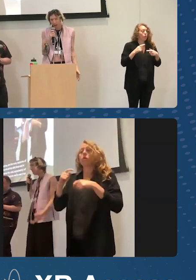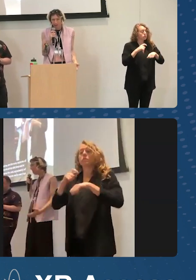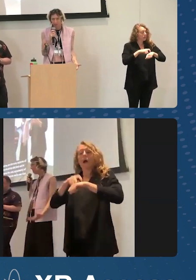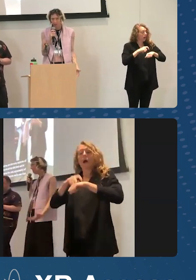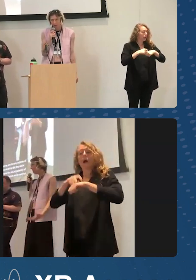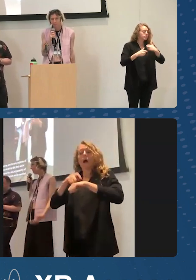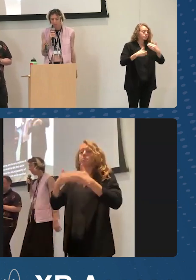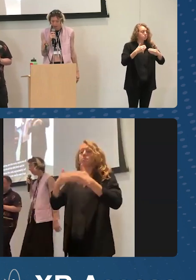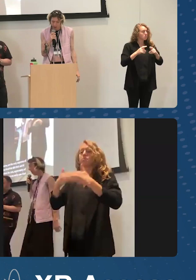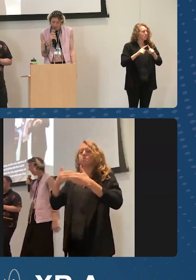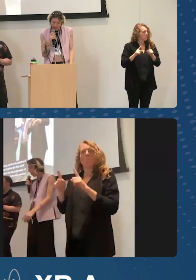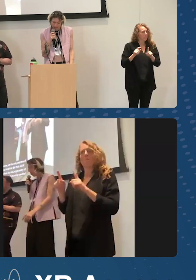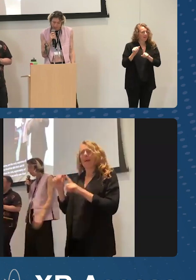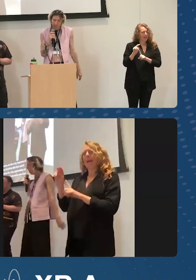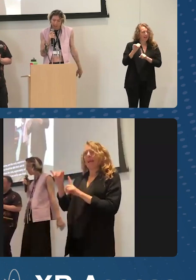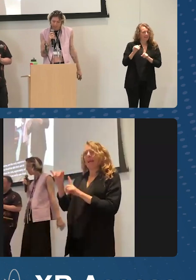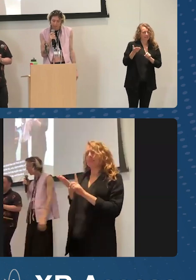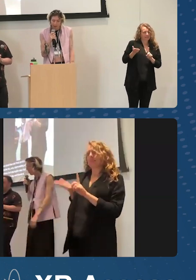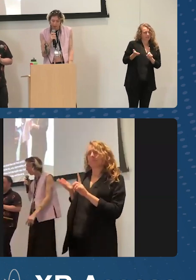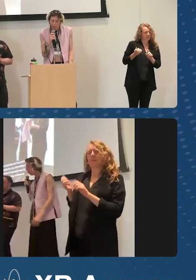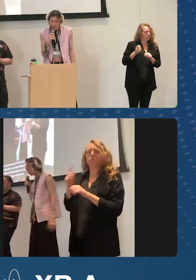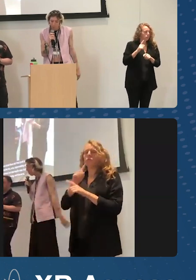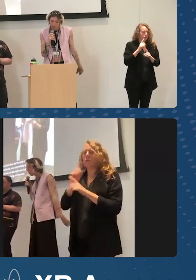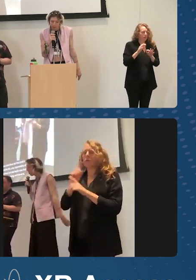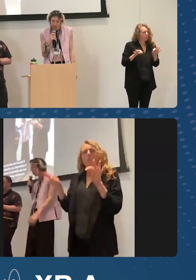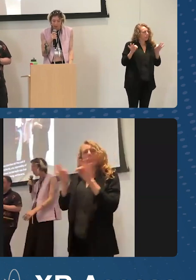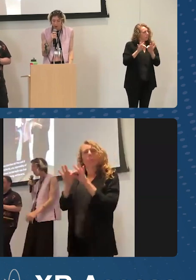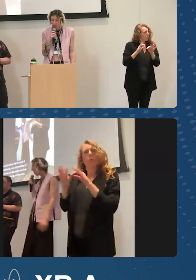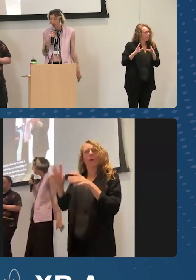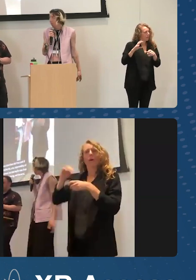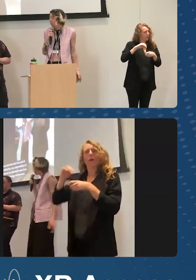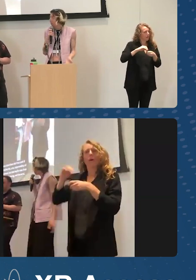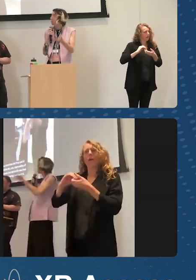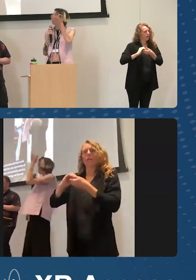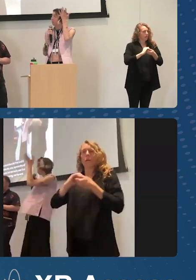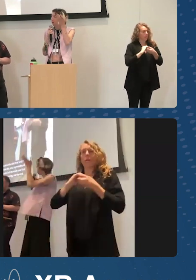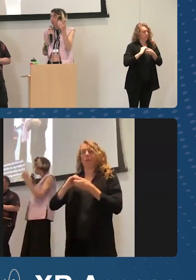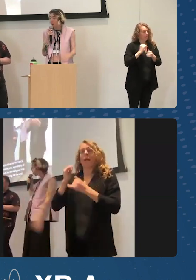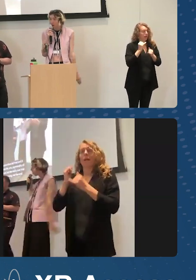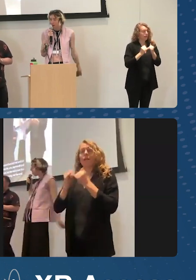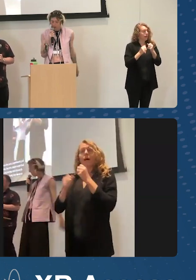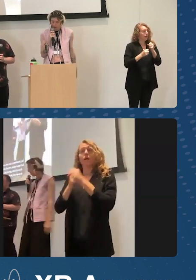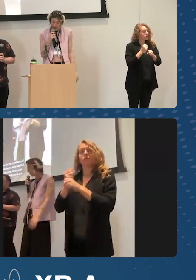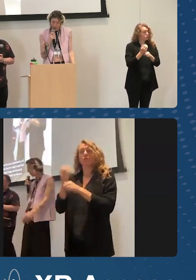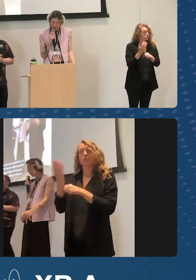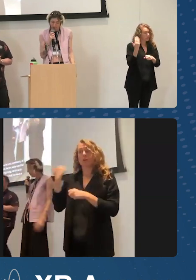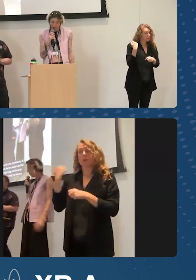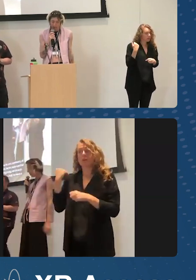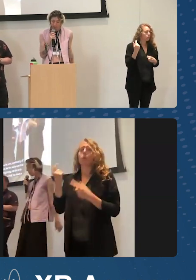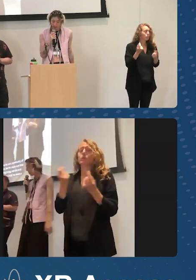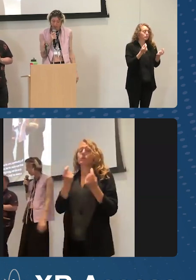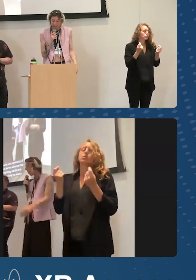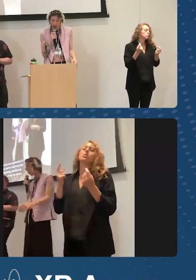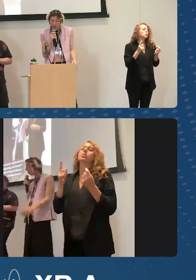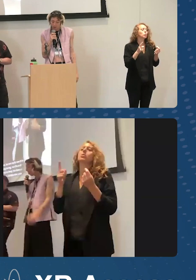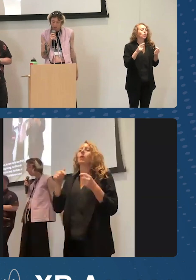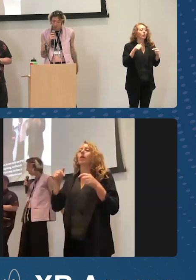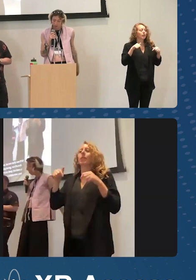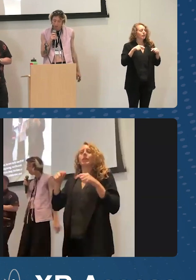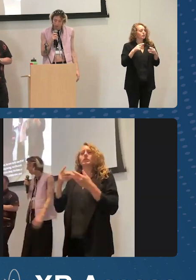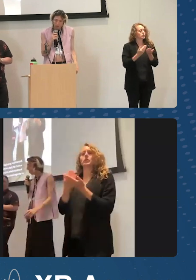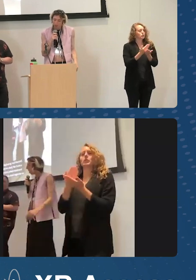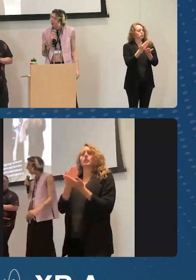really vital collaborator. And last year, we worked together on this commission that we're here to talk about called Unseen